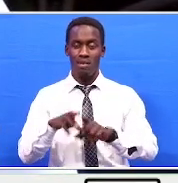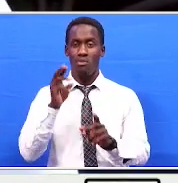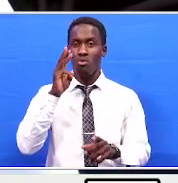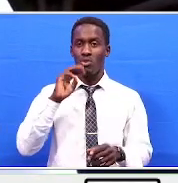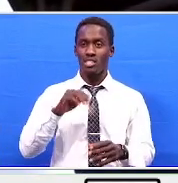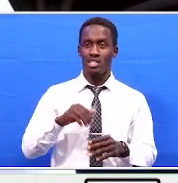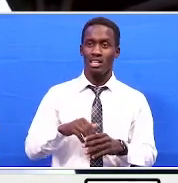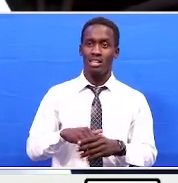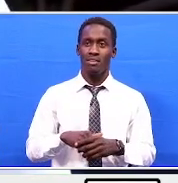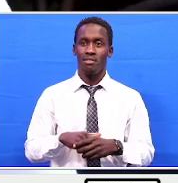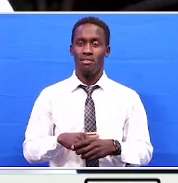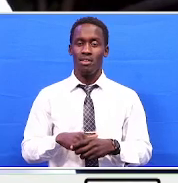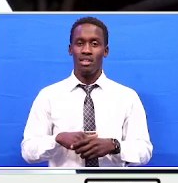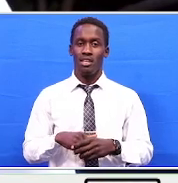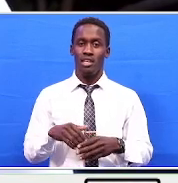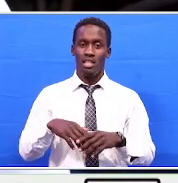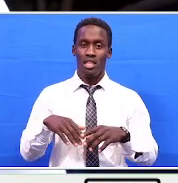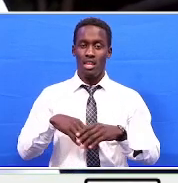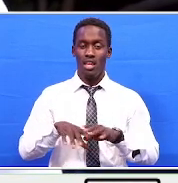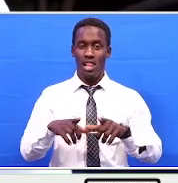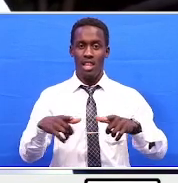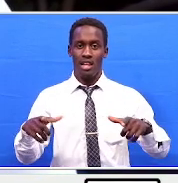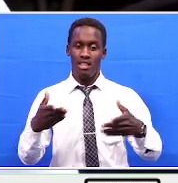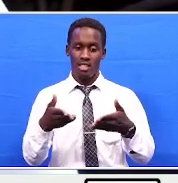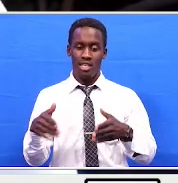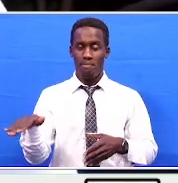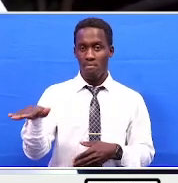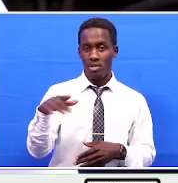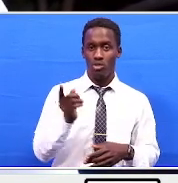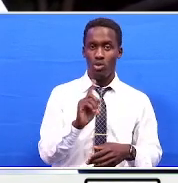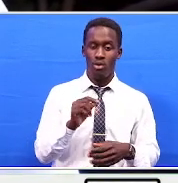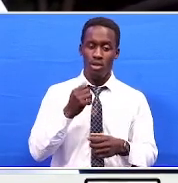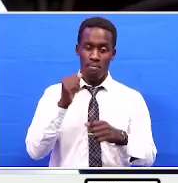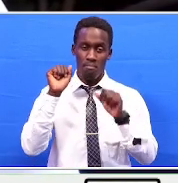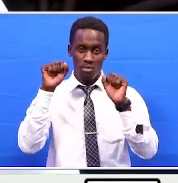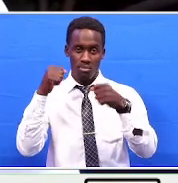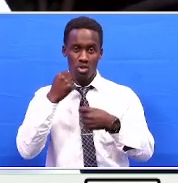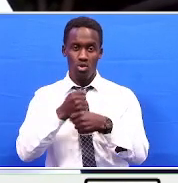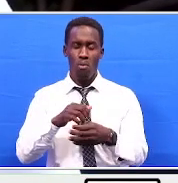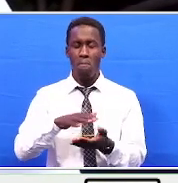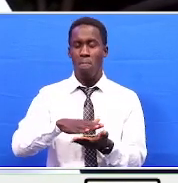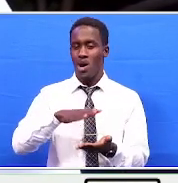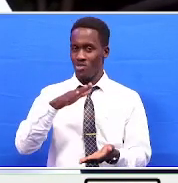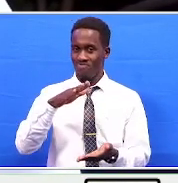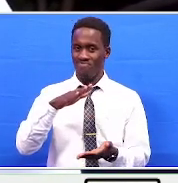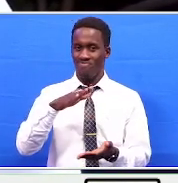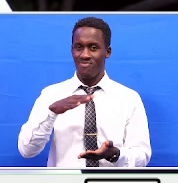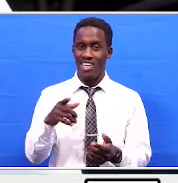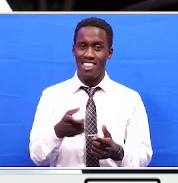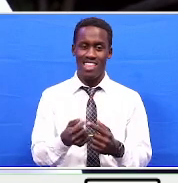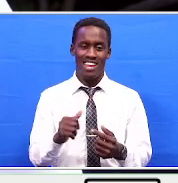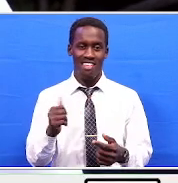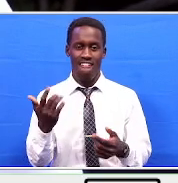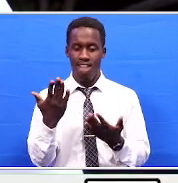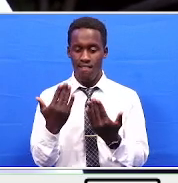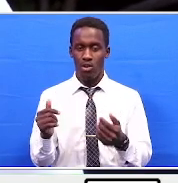real estate. Blocks and sand and cement. Yes. This is an area where we can do so much more. Mm-hmm. Then the other thing I